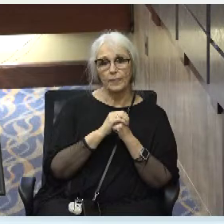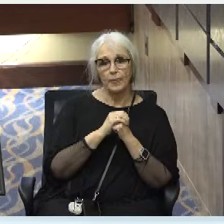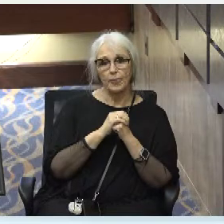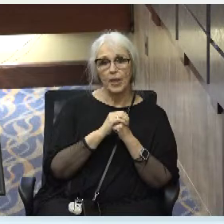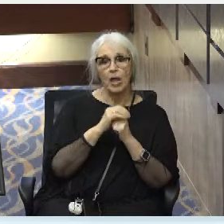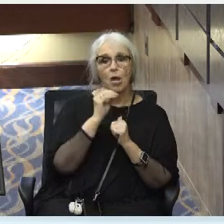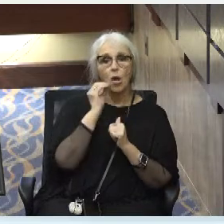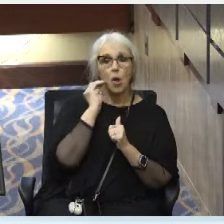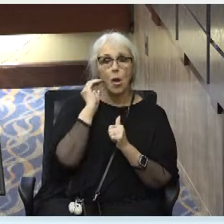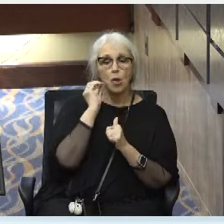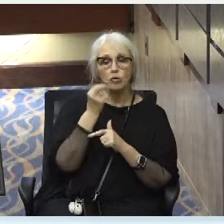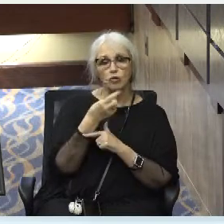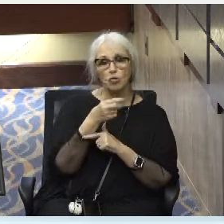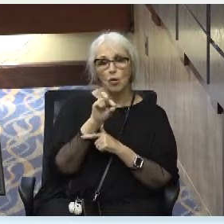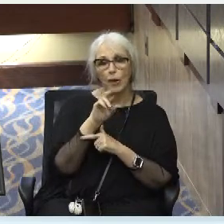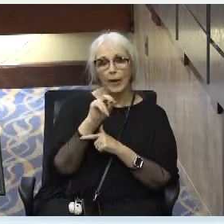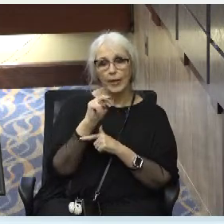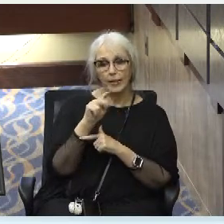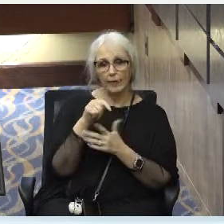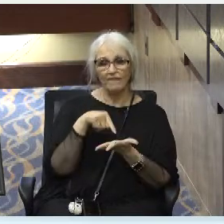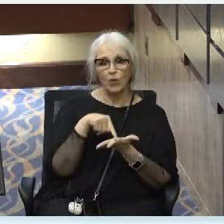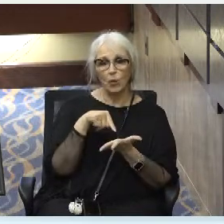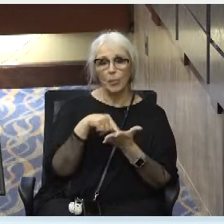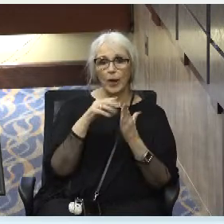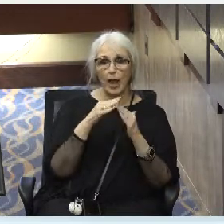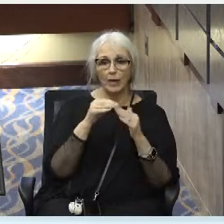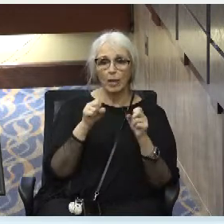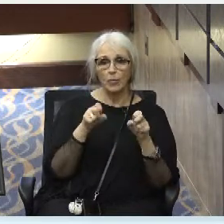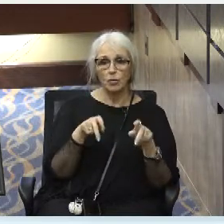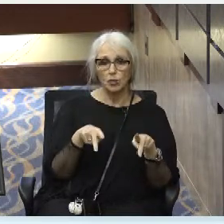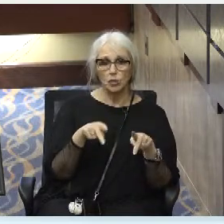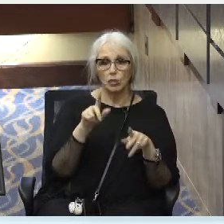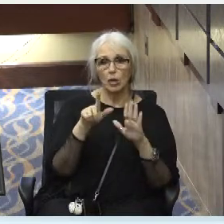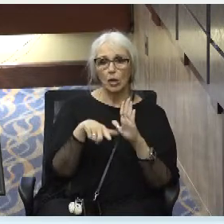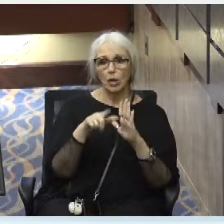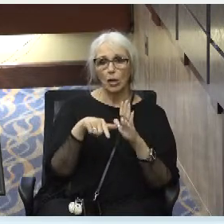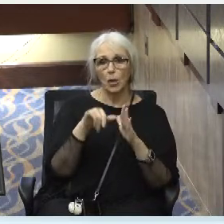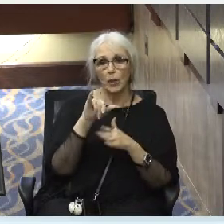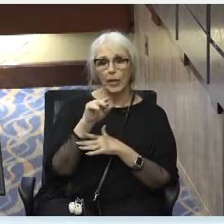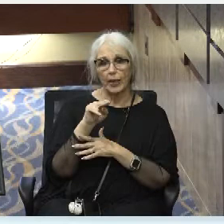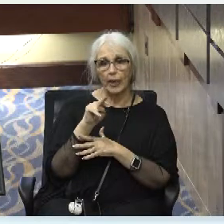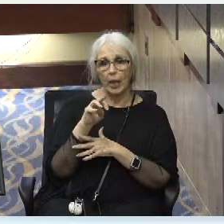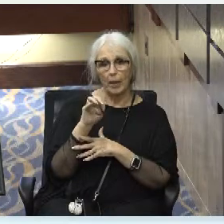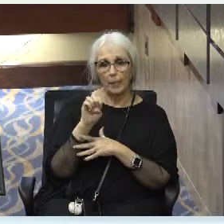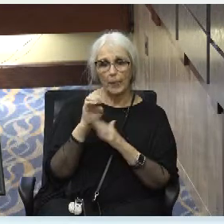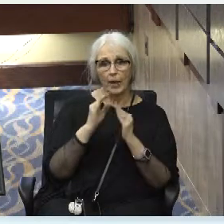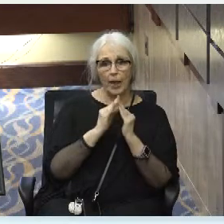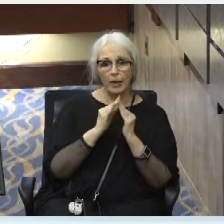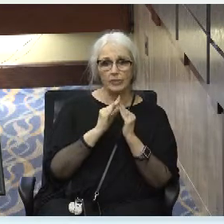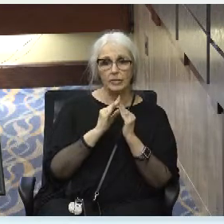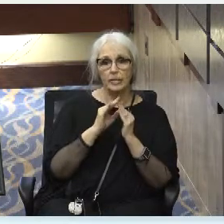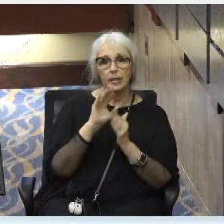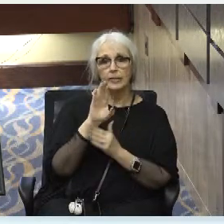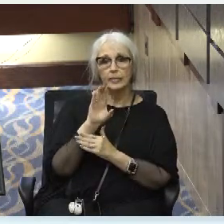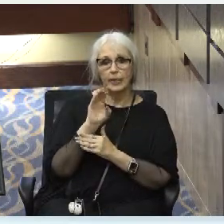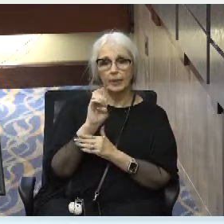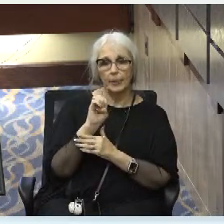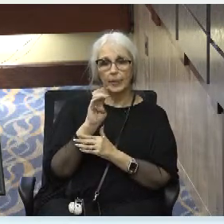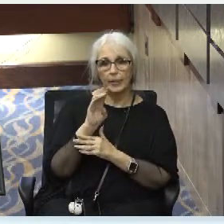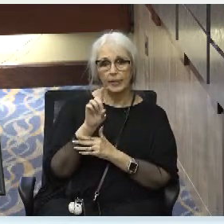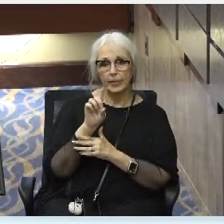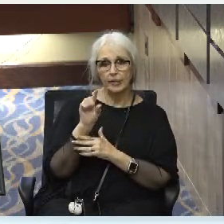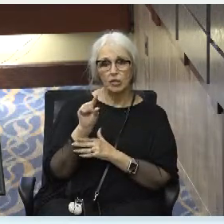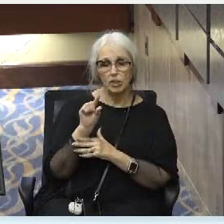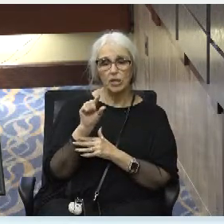Our home grant is used to create affordable housing opportunities for low-income households. As with CDBG, there are